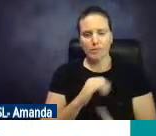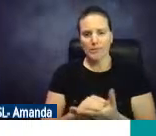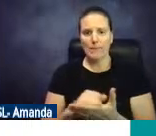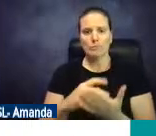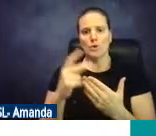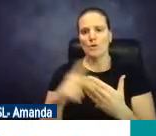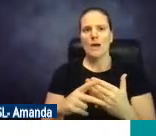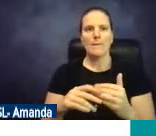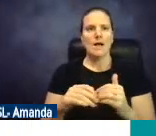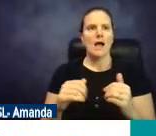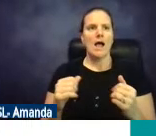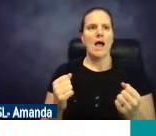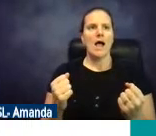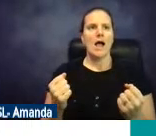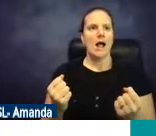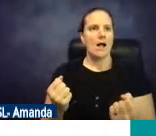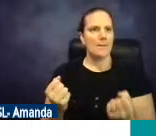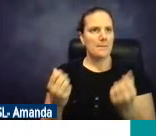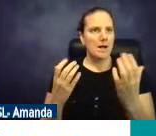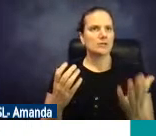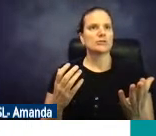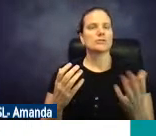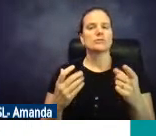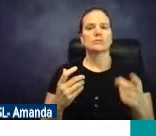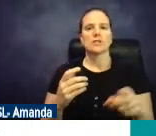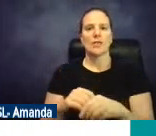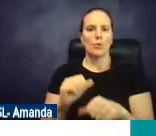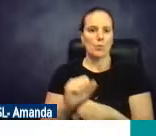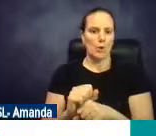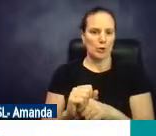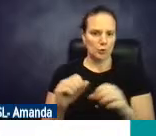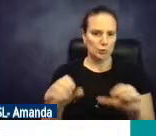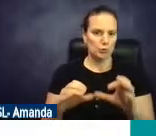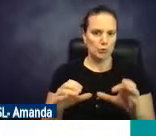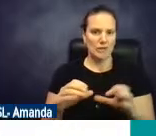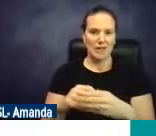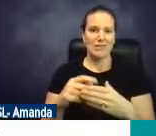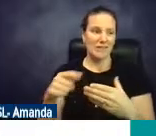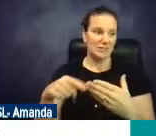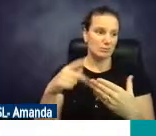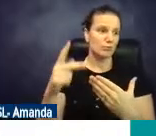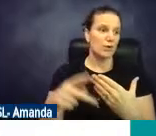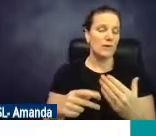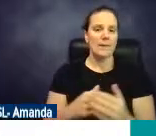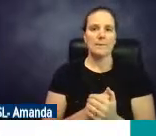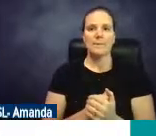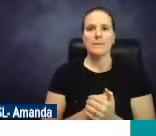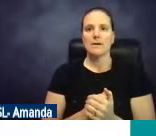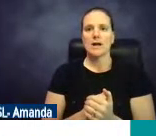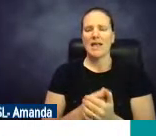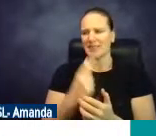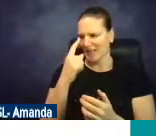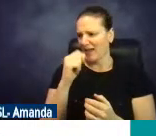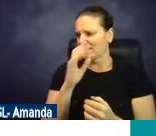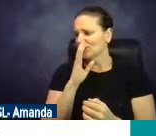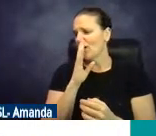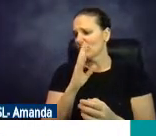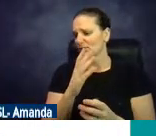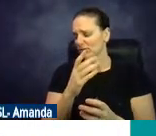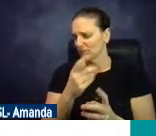much care in the work that you're doing within the program. So I think I can speak on behalf of a lot of